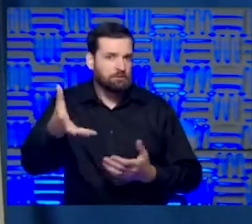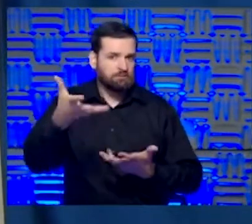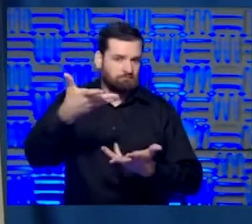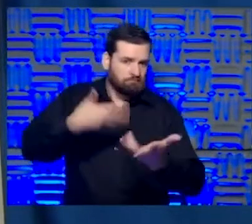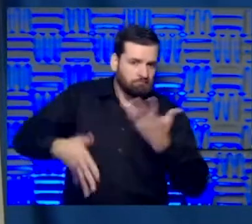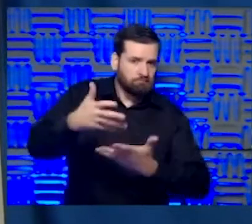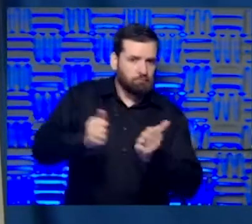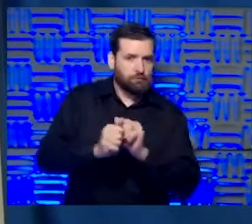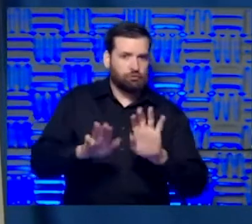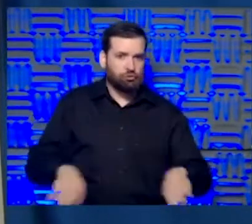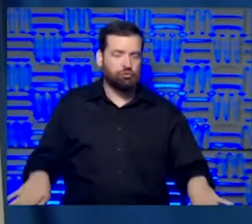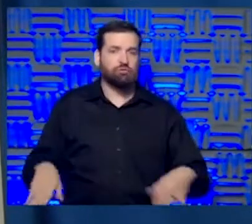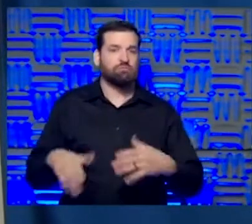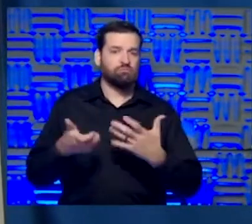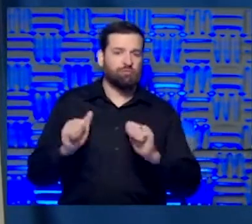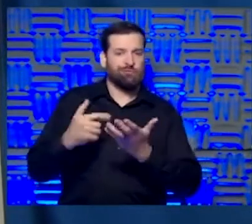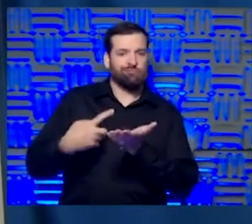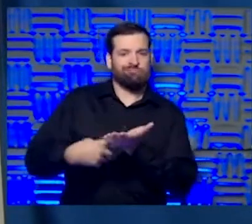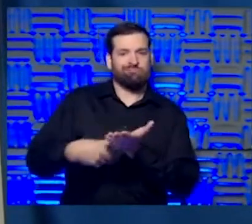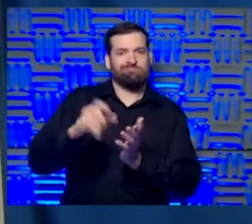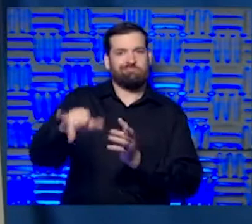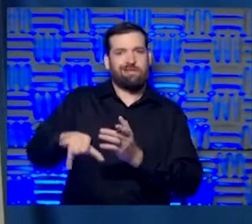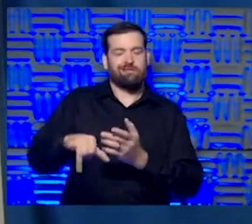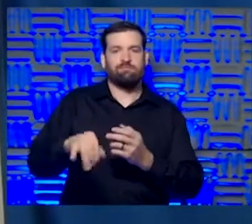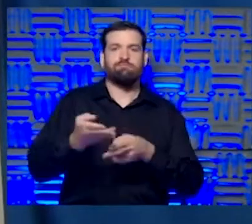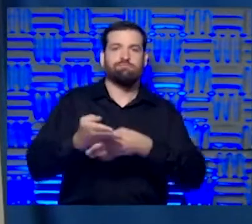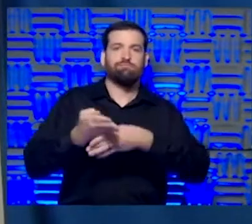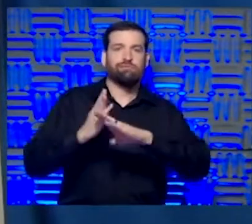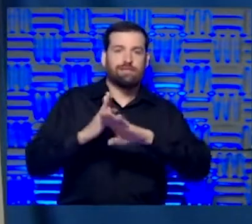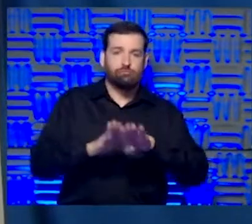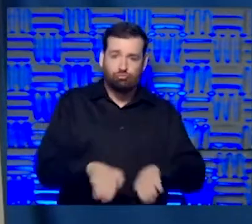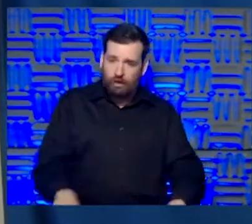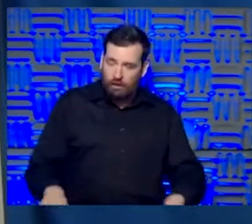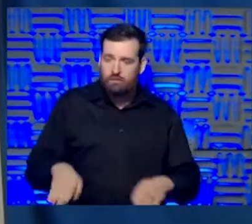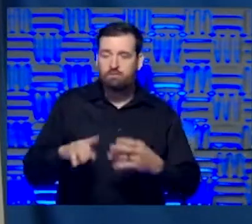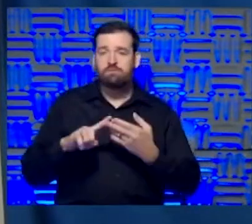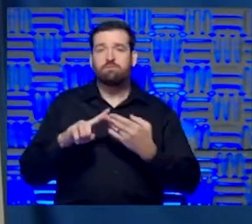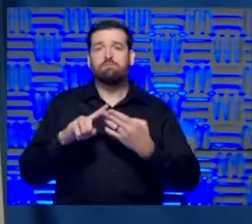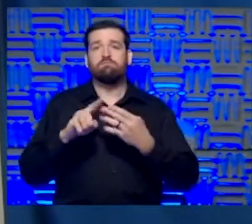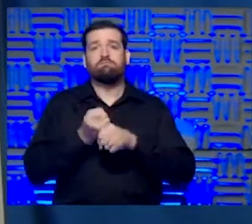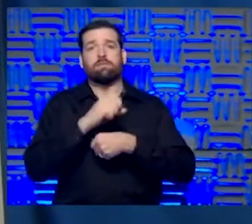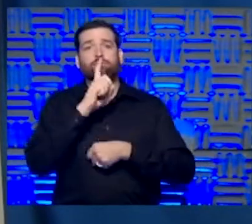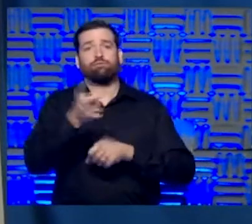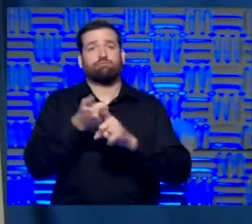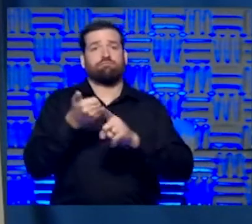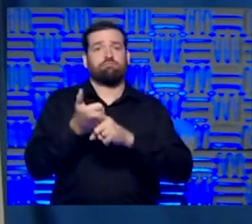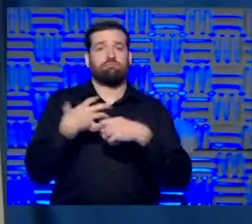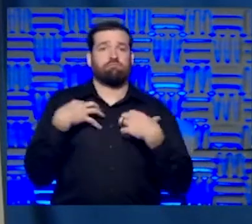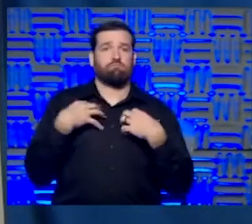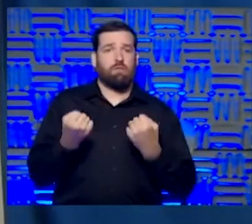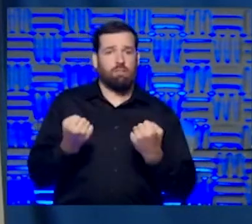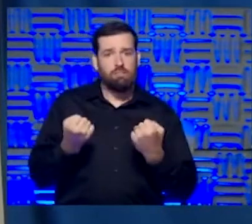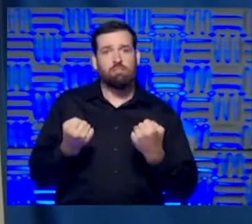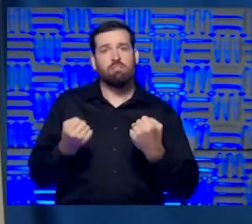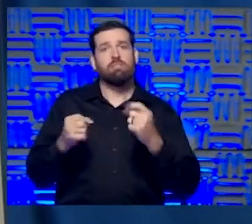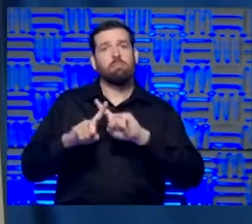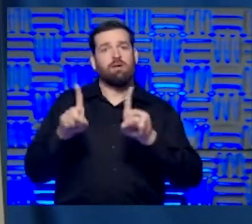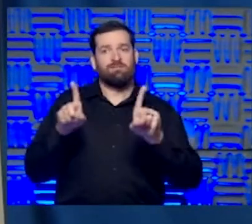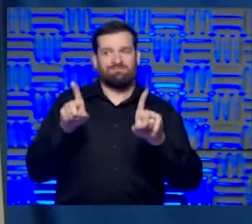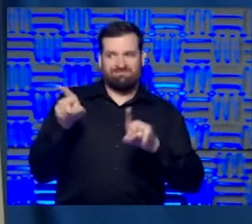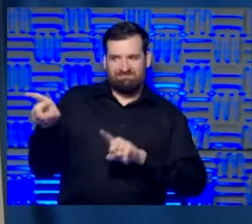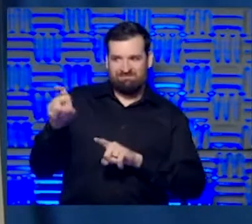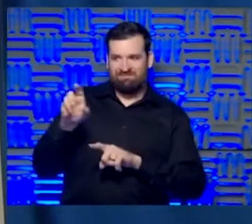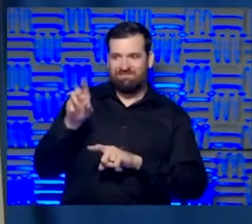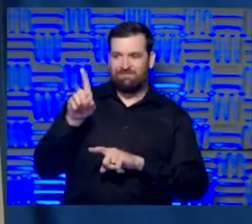children. So we try and talk about that a lot, protecting that child and making sure that they're doing well, but understanding that, just like Dr. Meyer